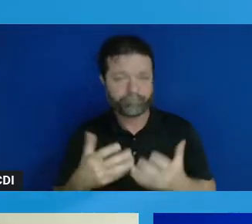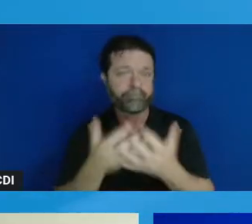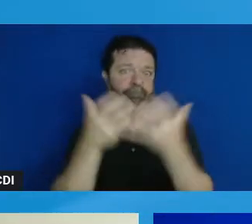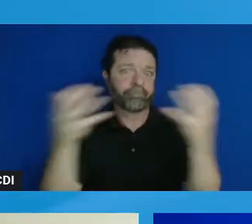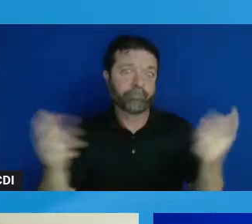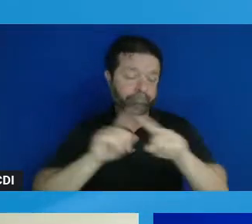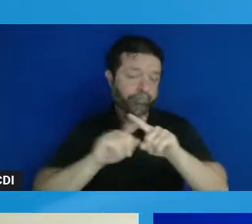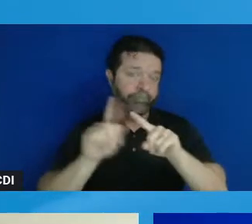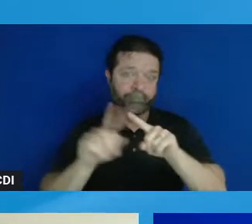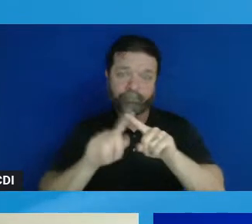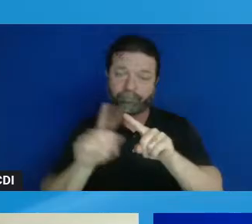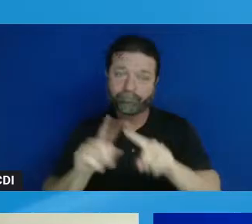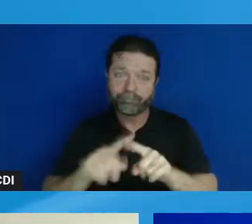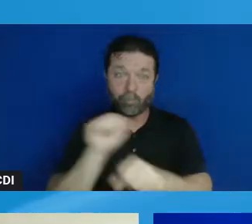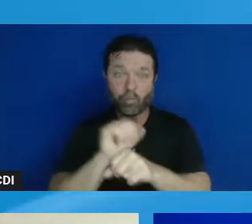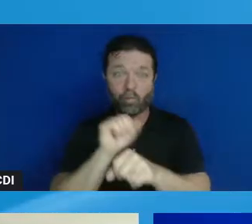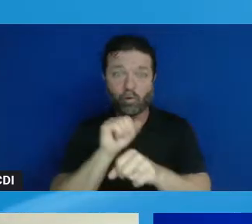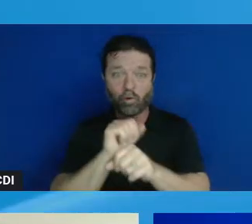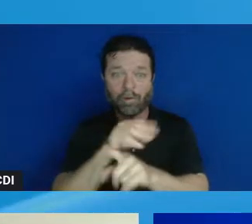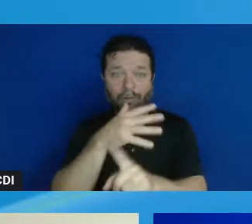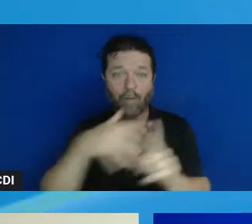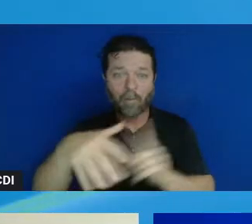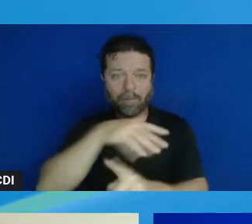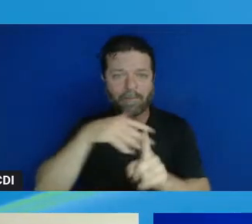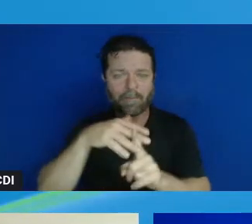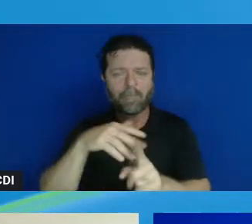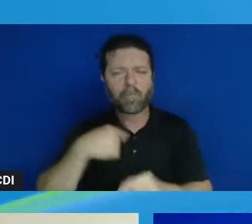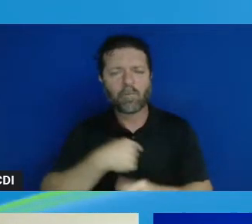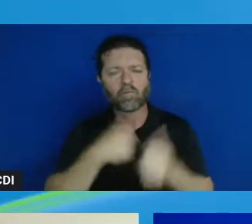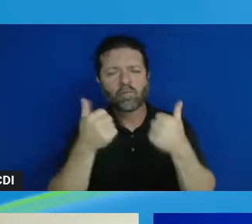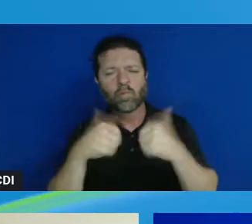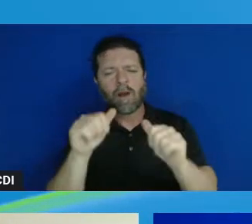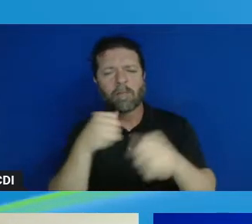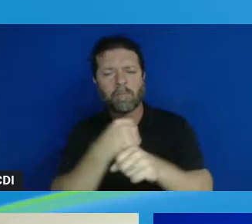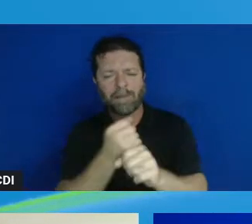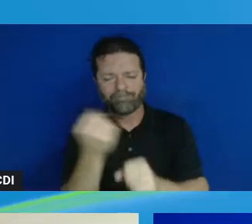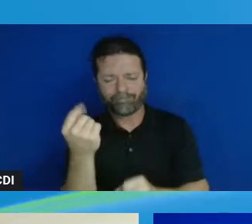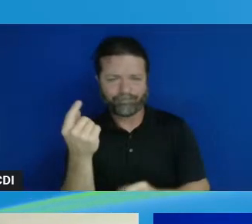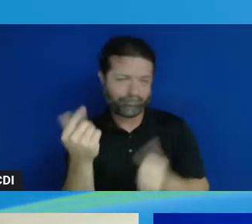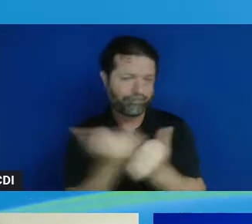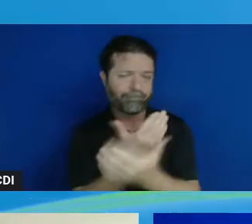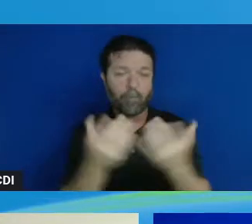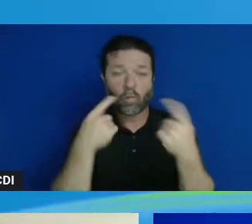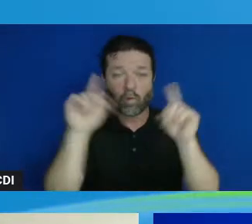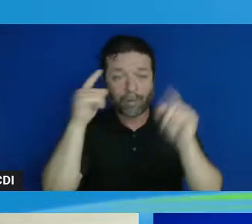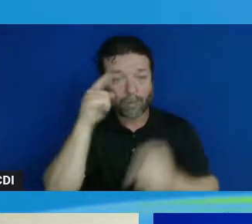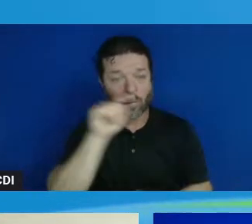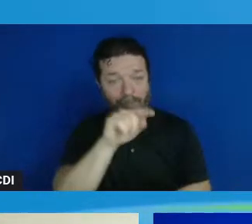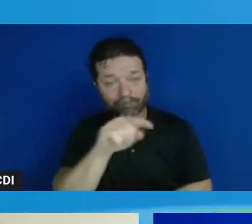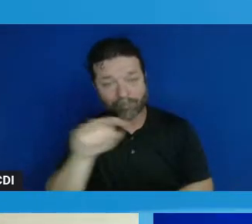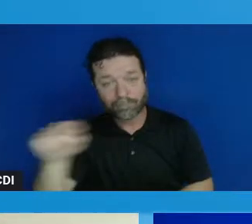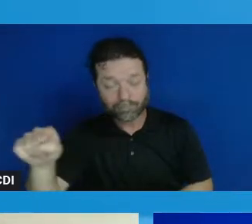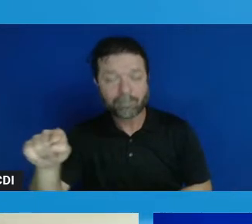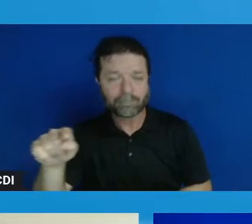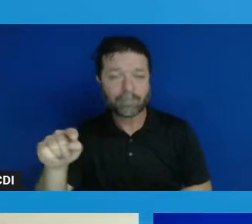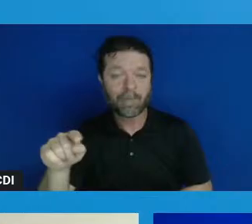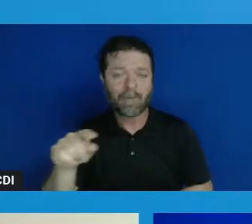And we try to make it work as much as we can, but just keeping in mind that we do have those firm